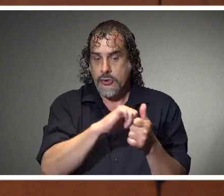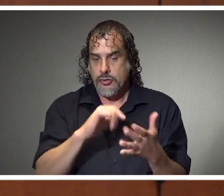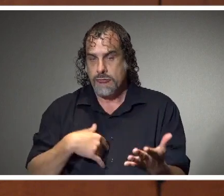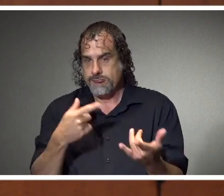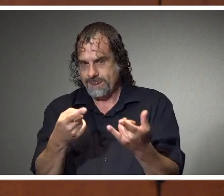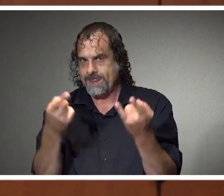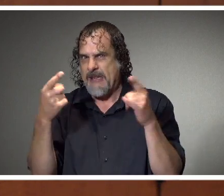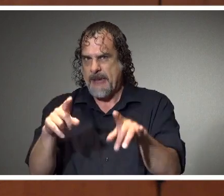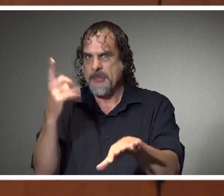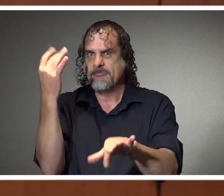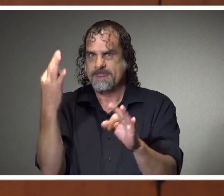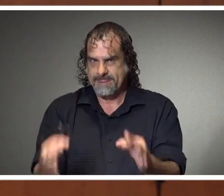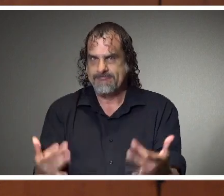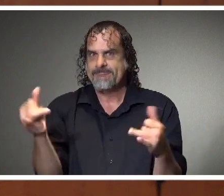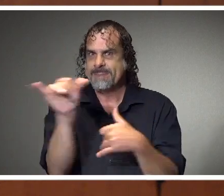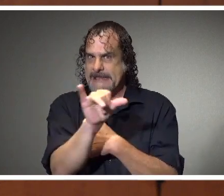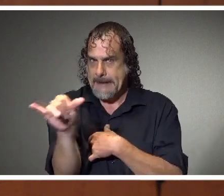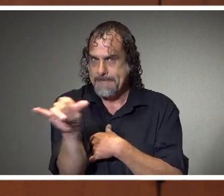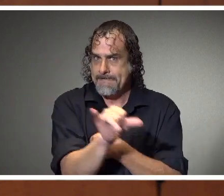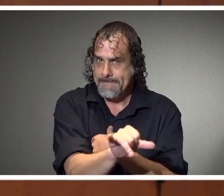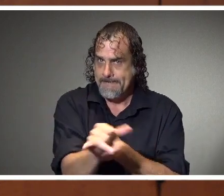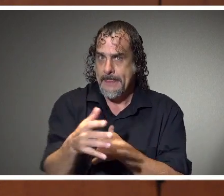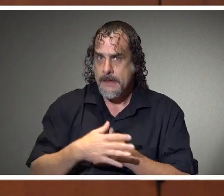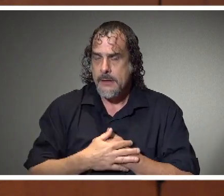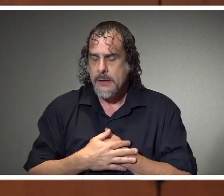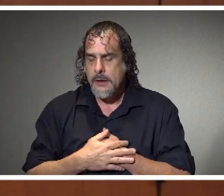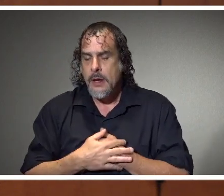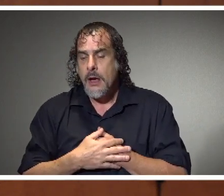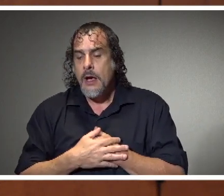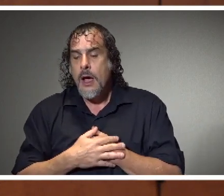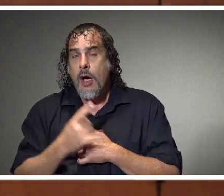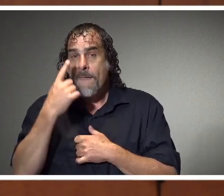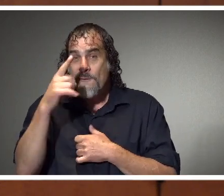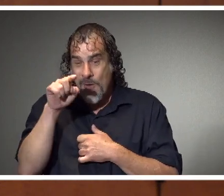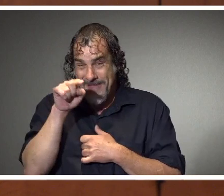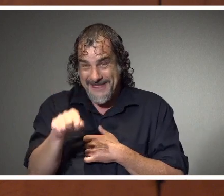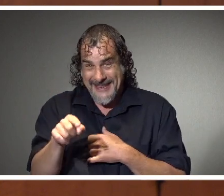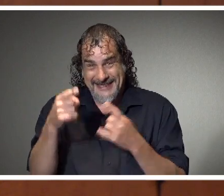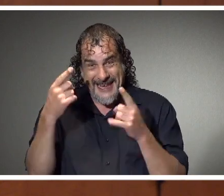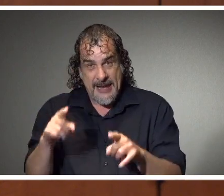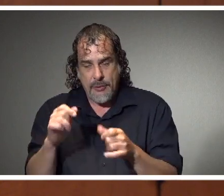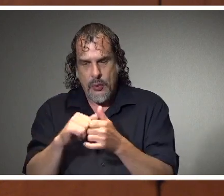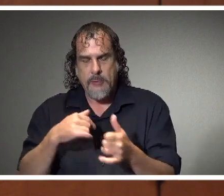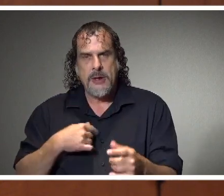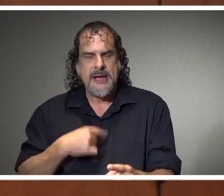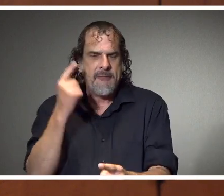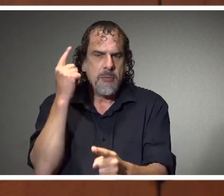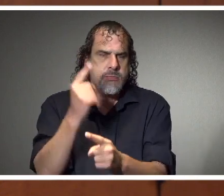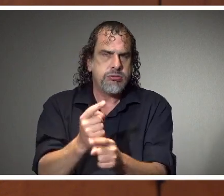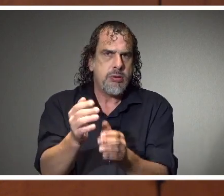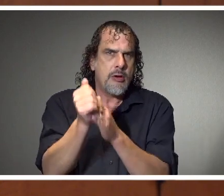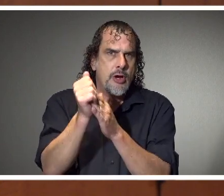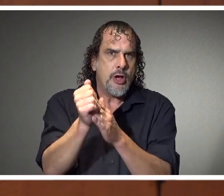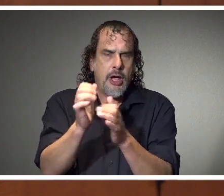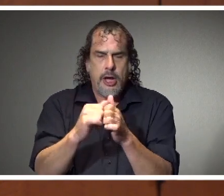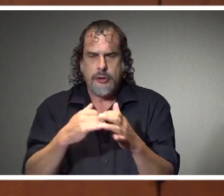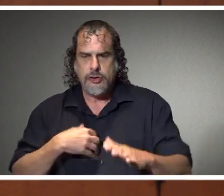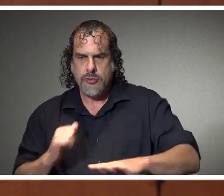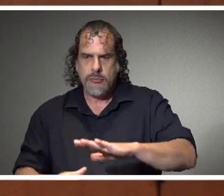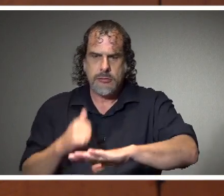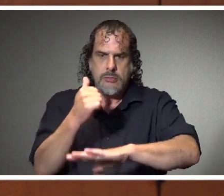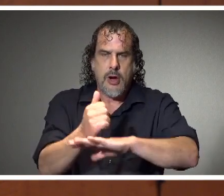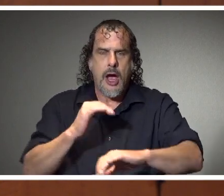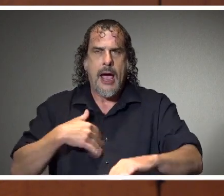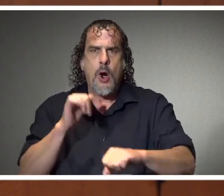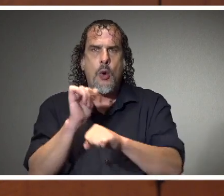reality. To accomplish this, we must have a proven leader in the right position to maximize our workforce development